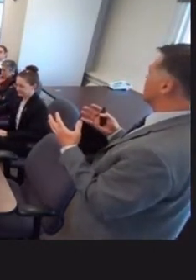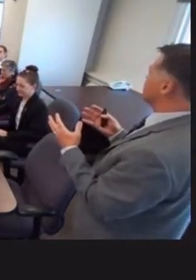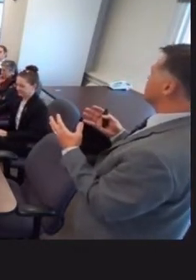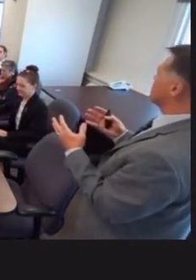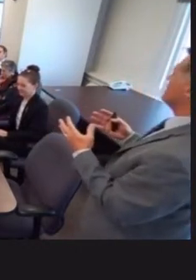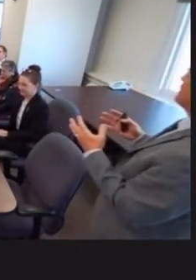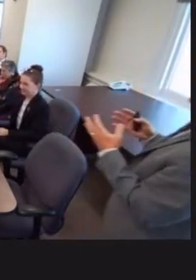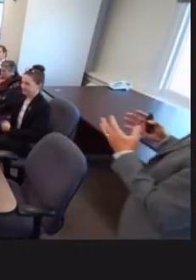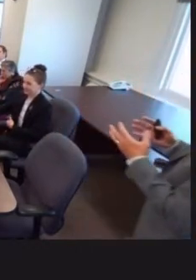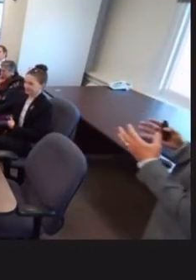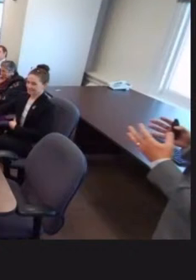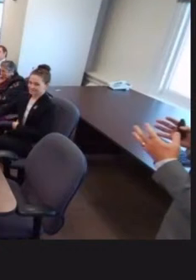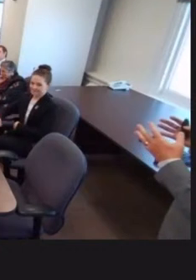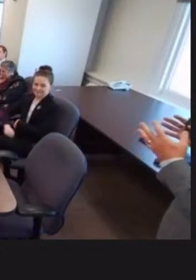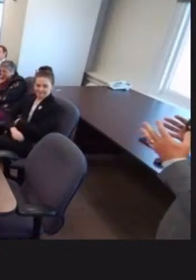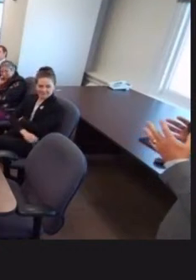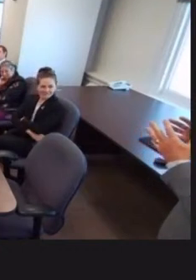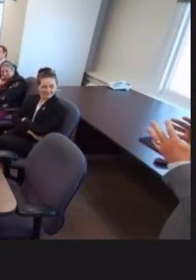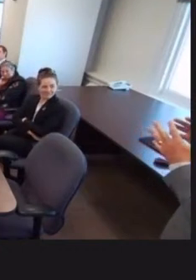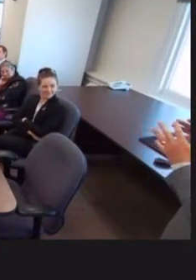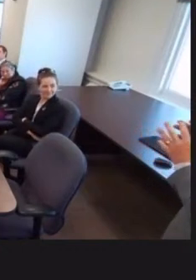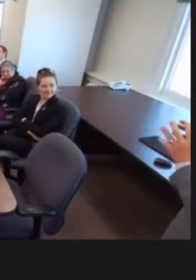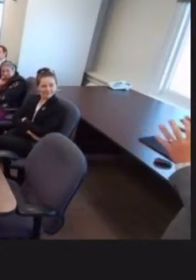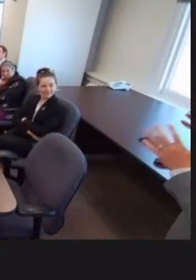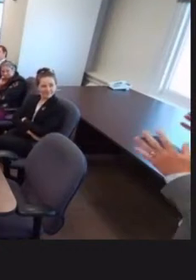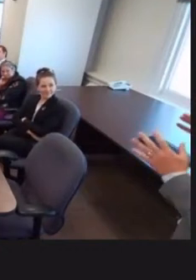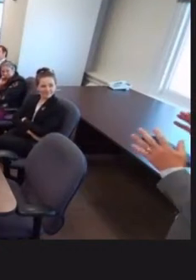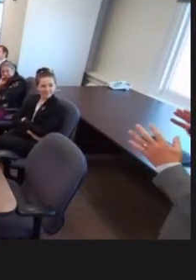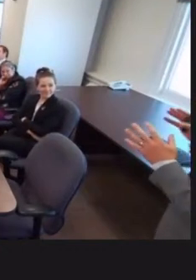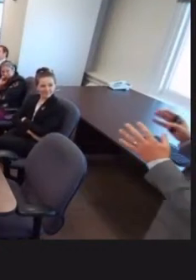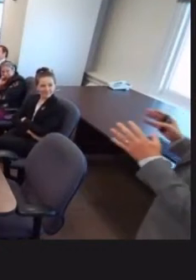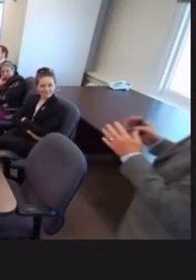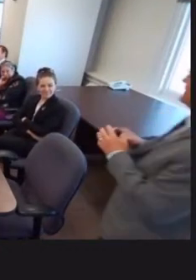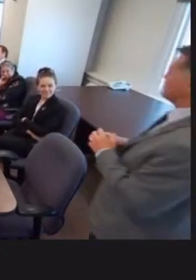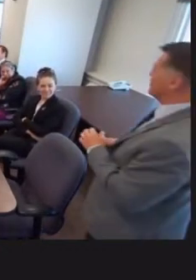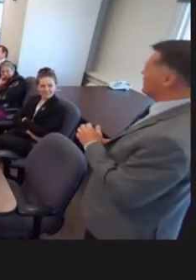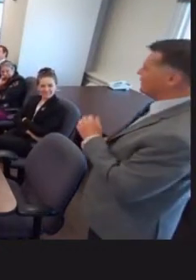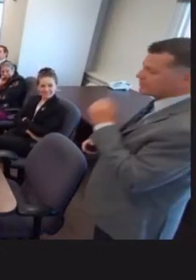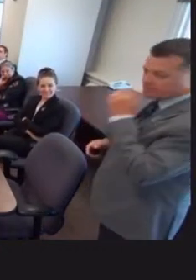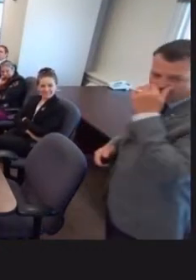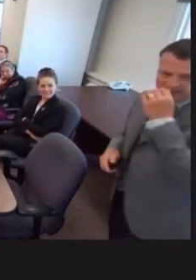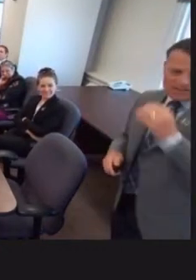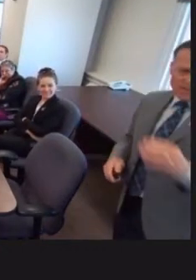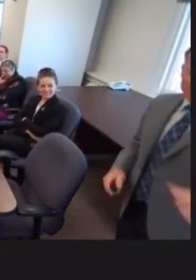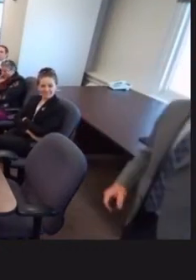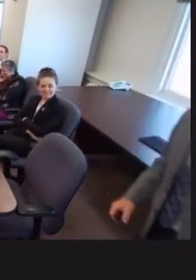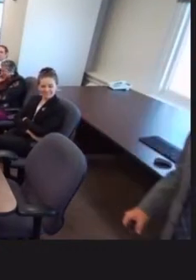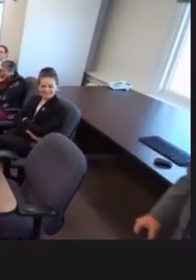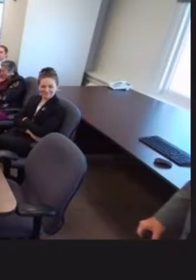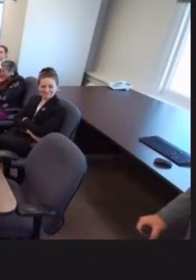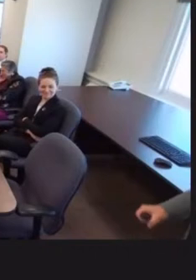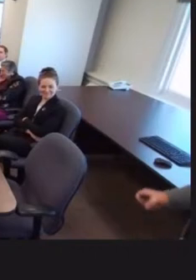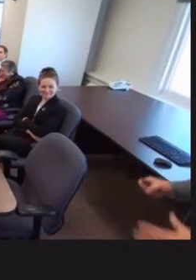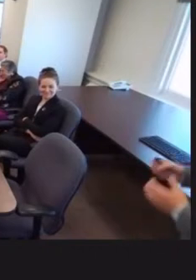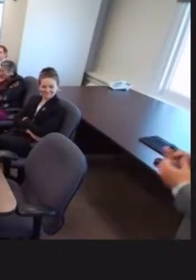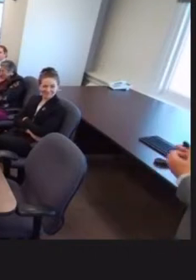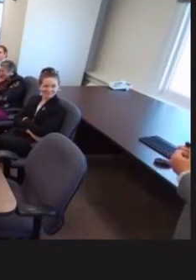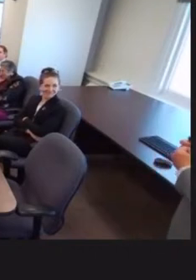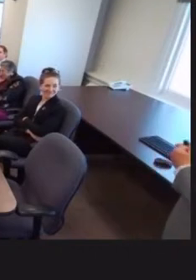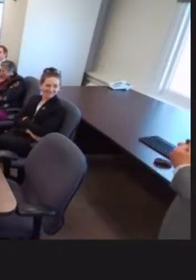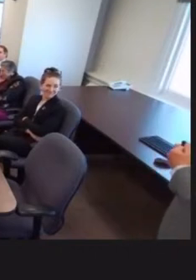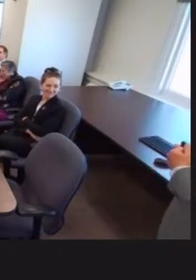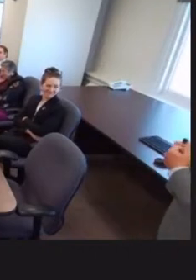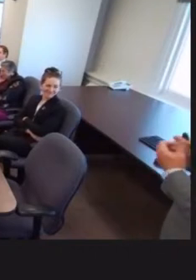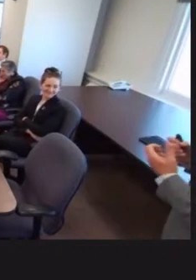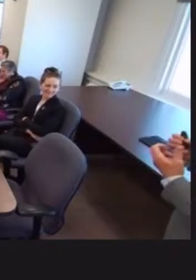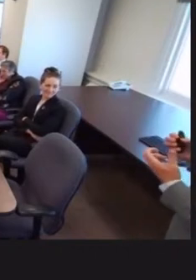right I would not do that okay I don't know what I would do but there's a lot of subjectivity